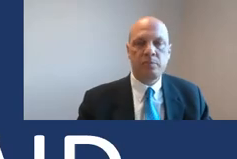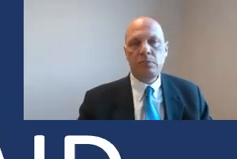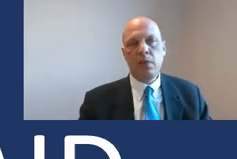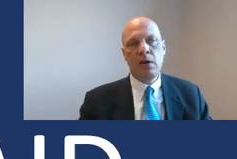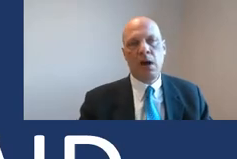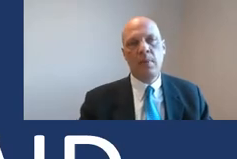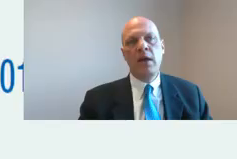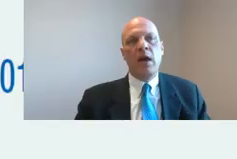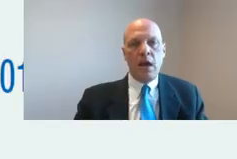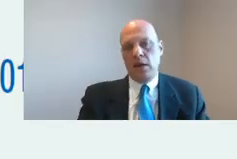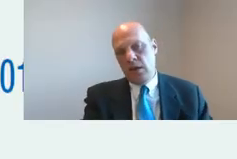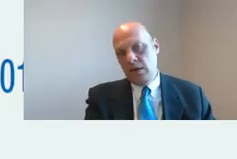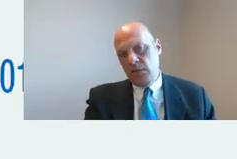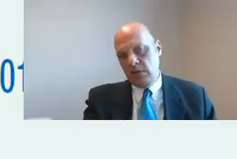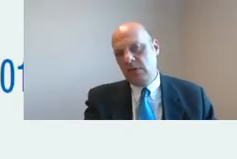them.